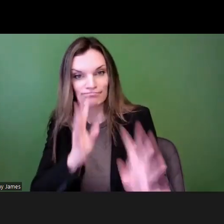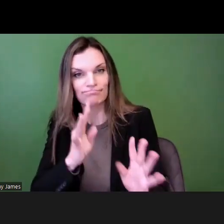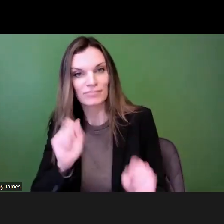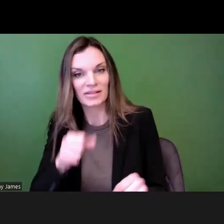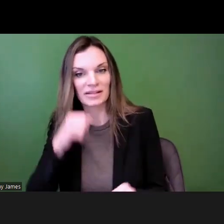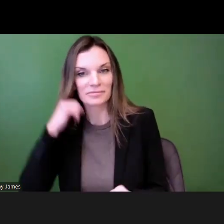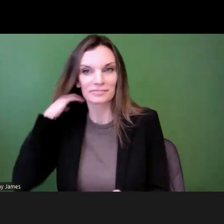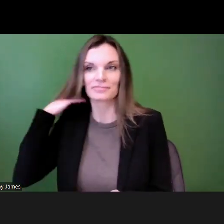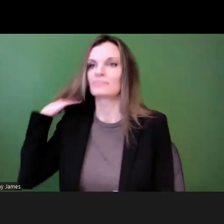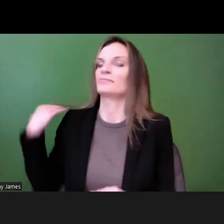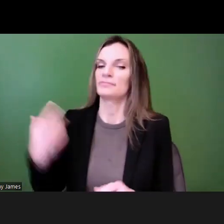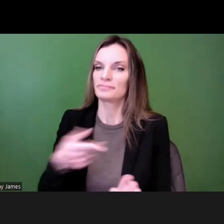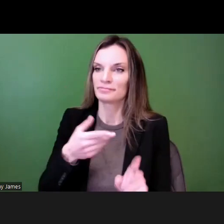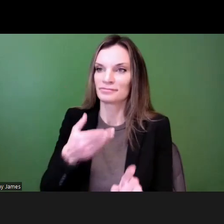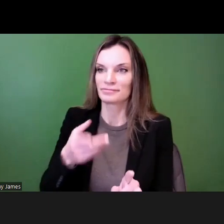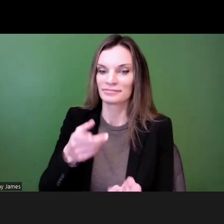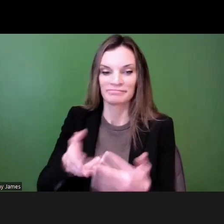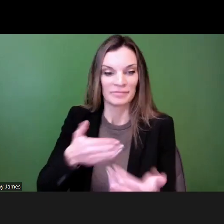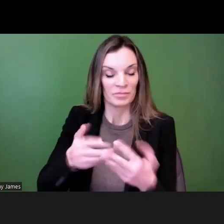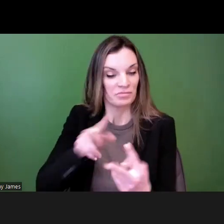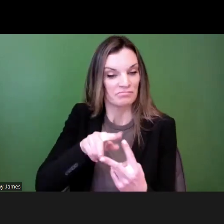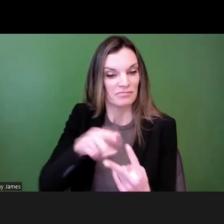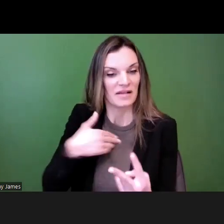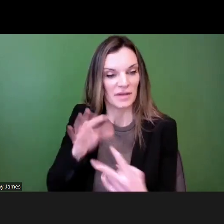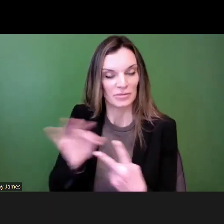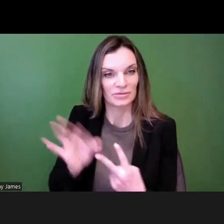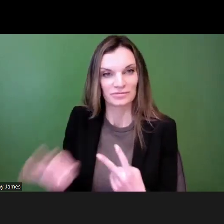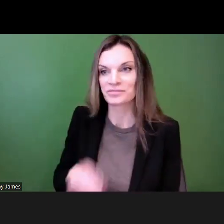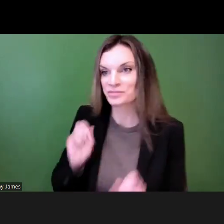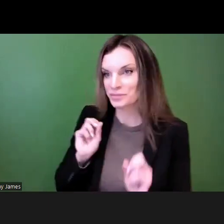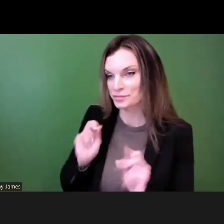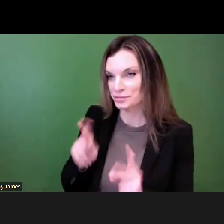of the transcript, and they can go ahead and grab it from there as well. Okay.